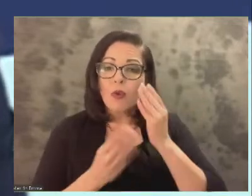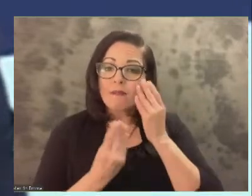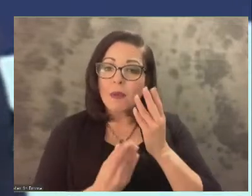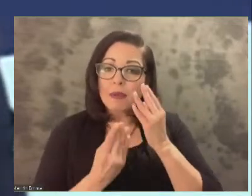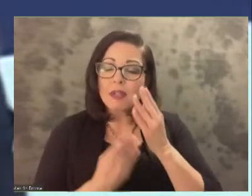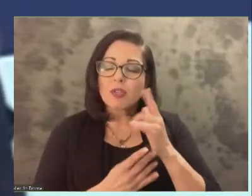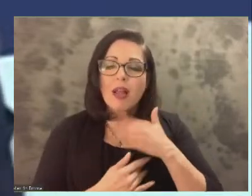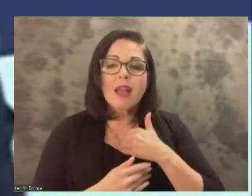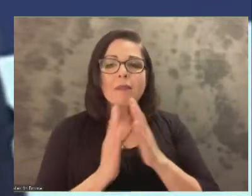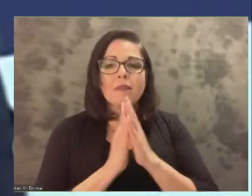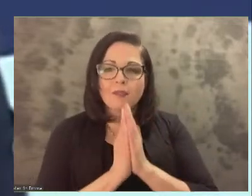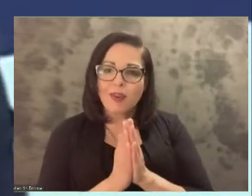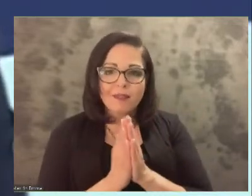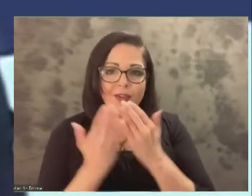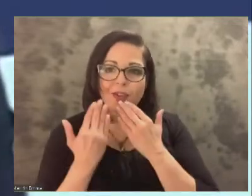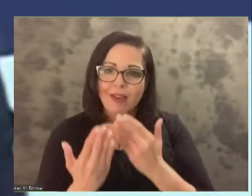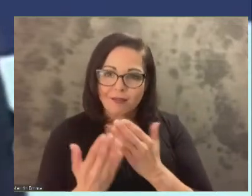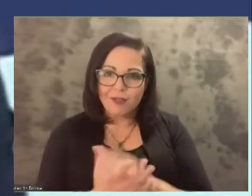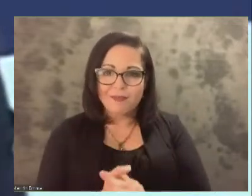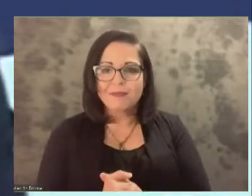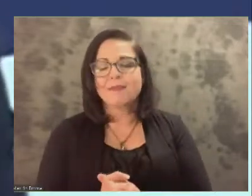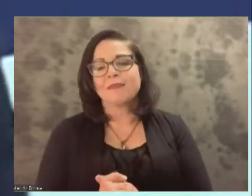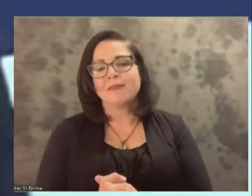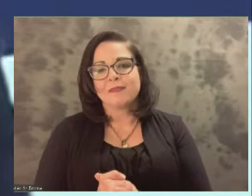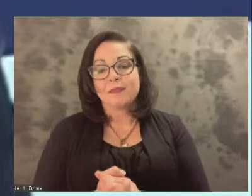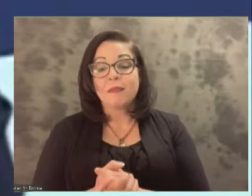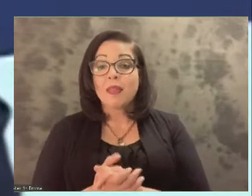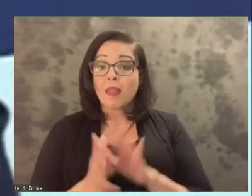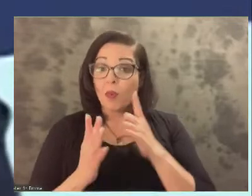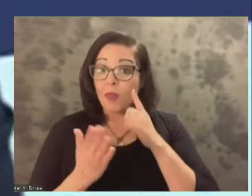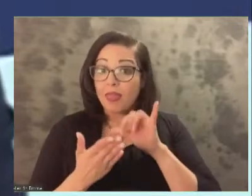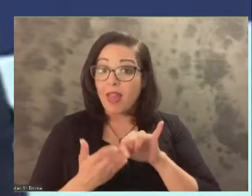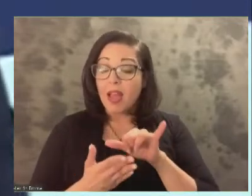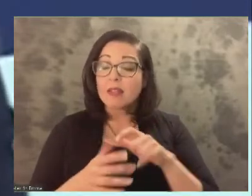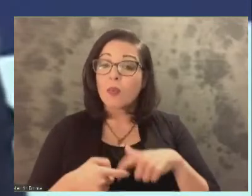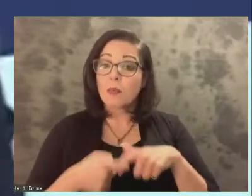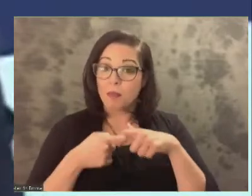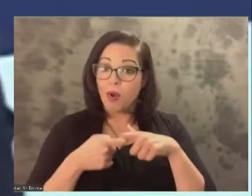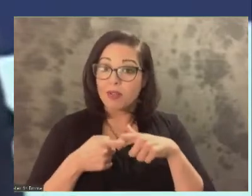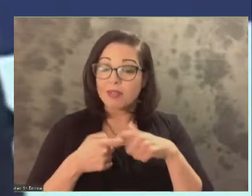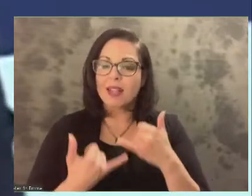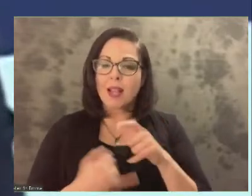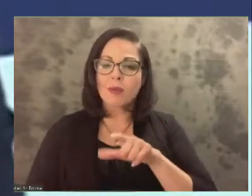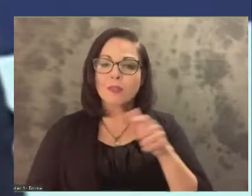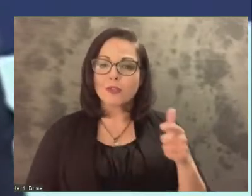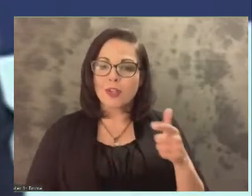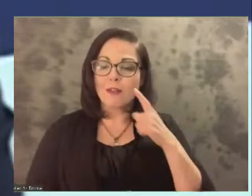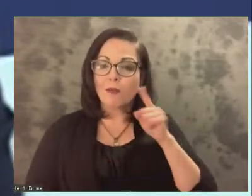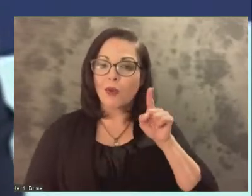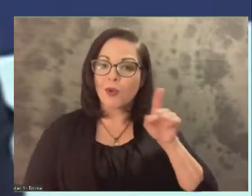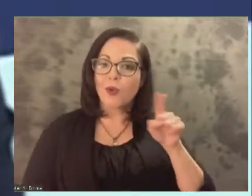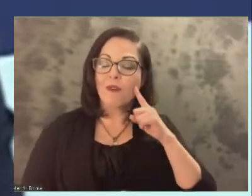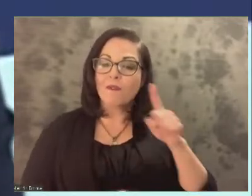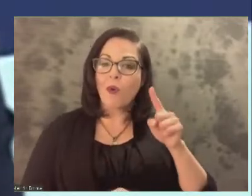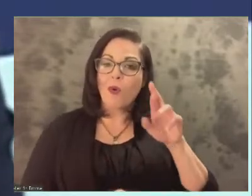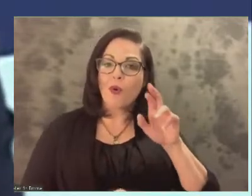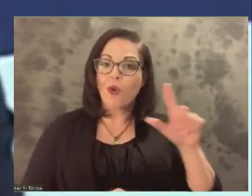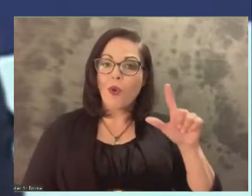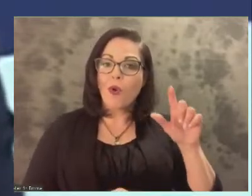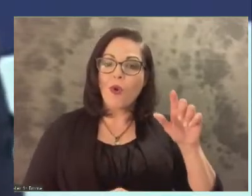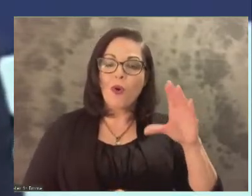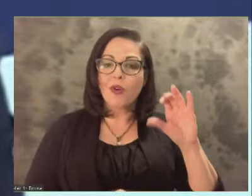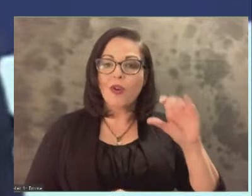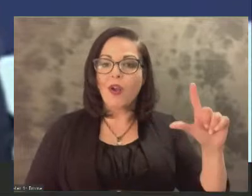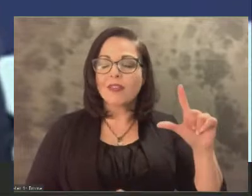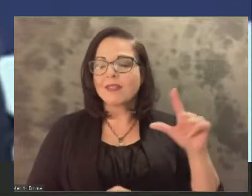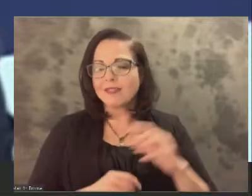forever so grateful. With that, I will pause and turn it back over to you for the roll call, Dr. Wint.